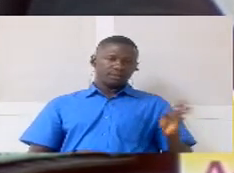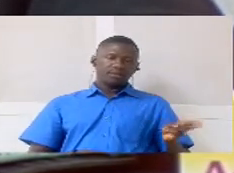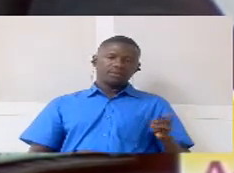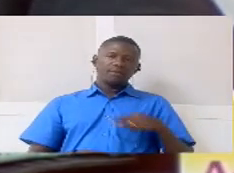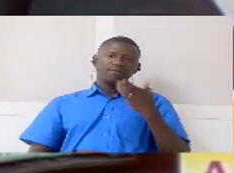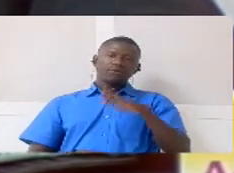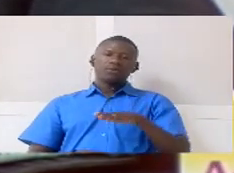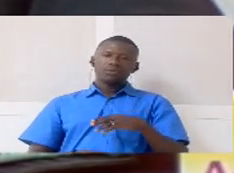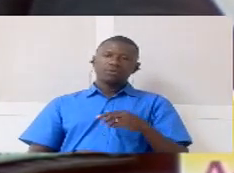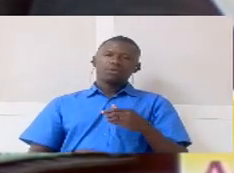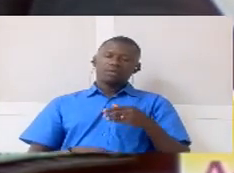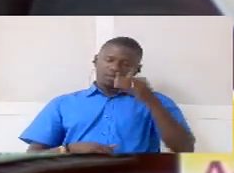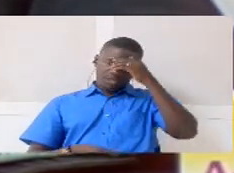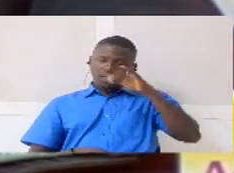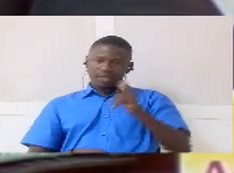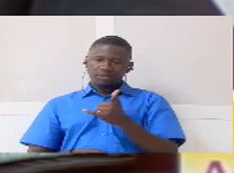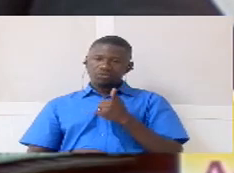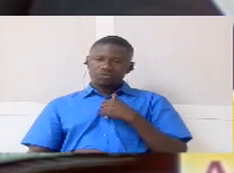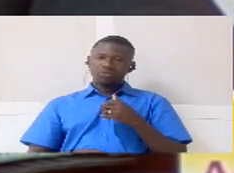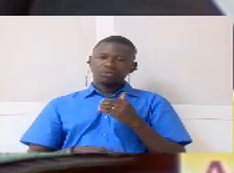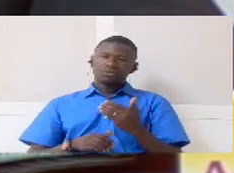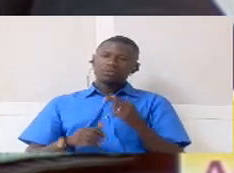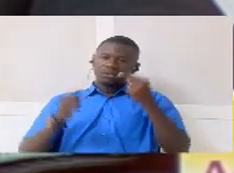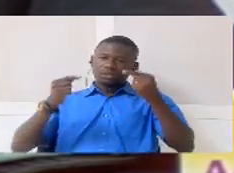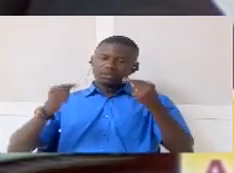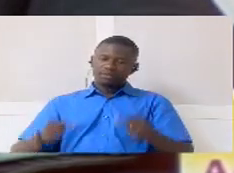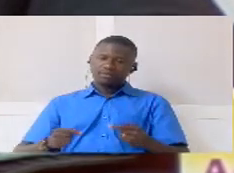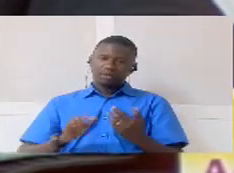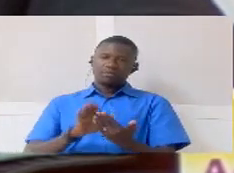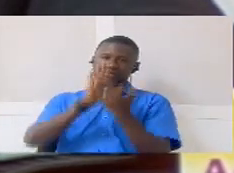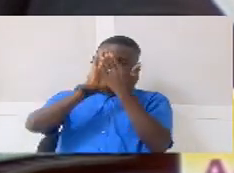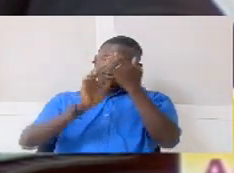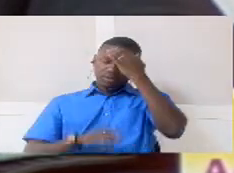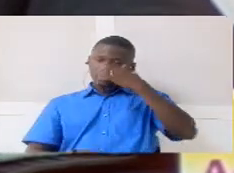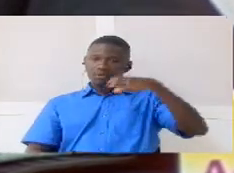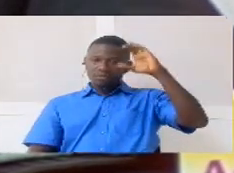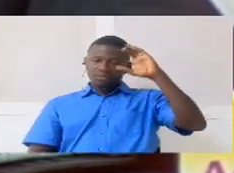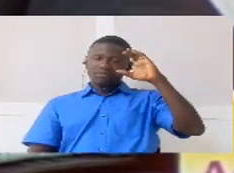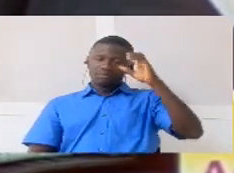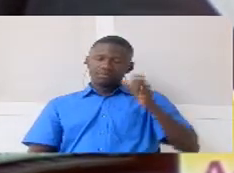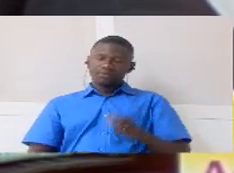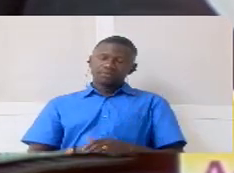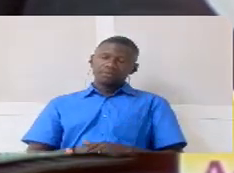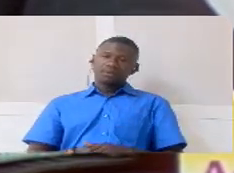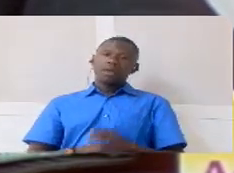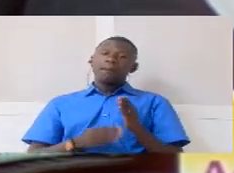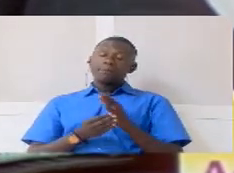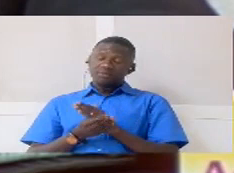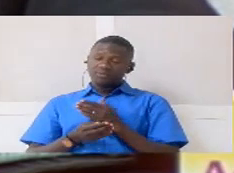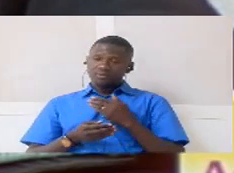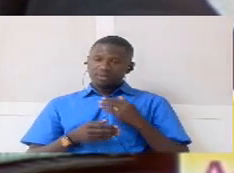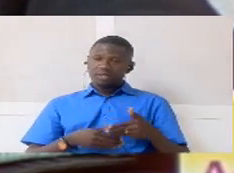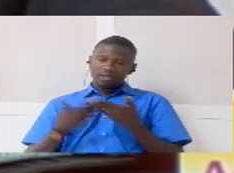the commission. Before I give the floor to other members of the commission, I just want to find out from